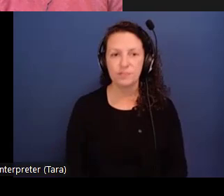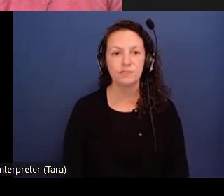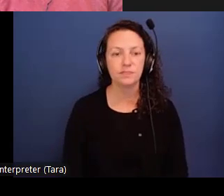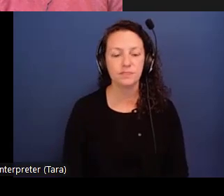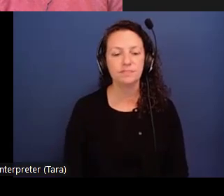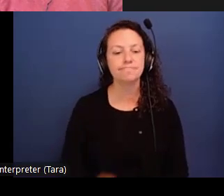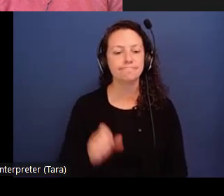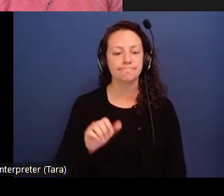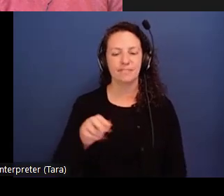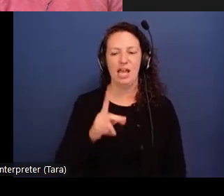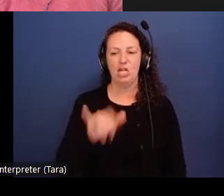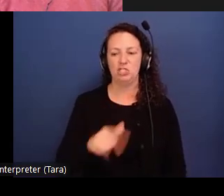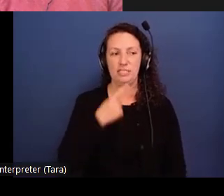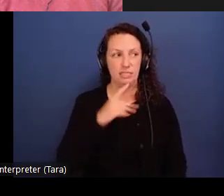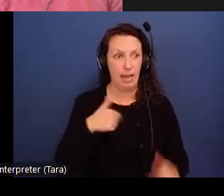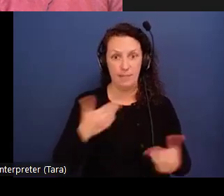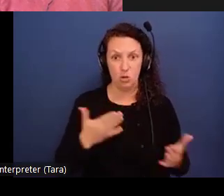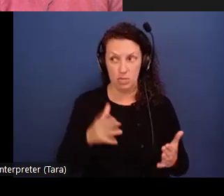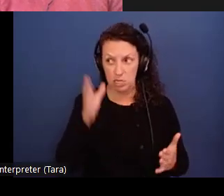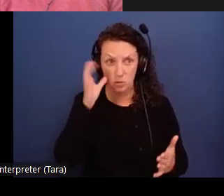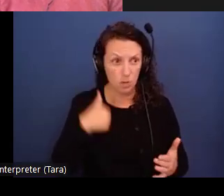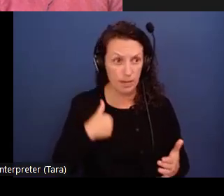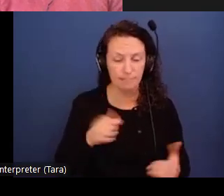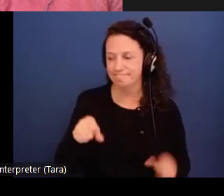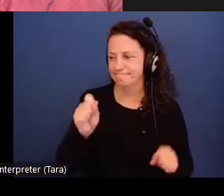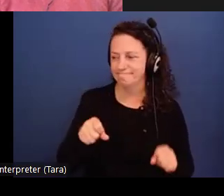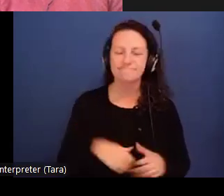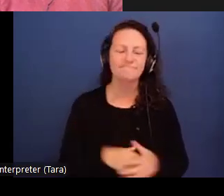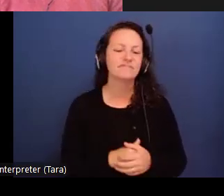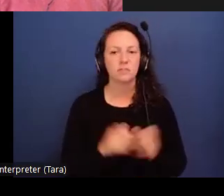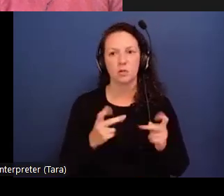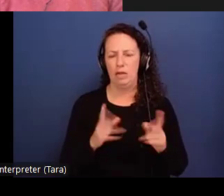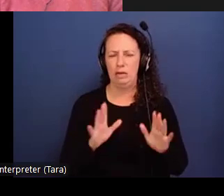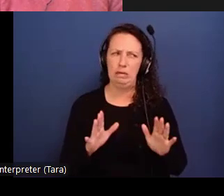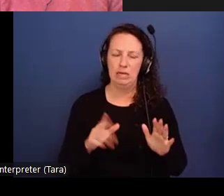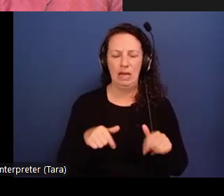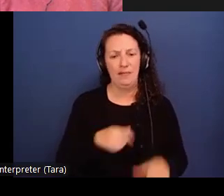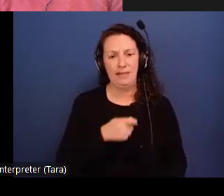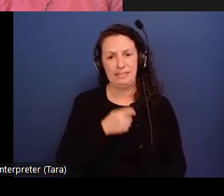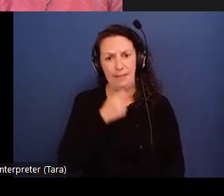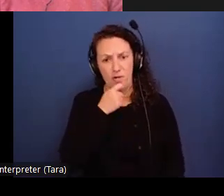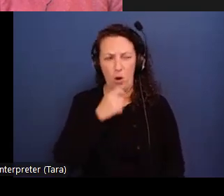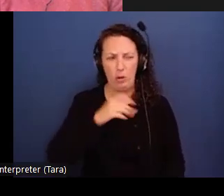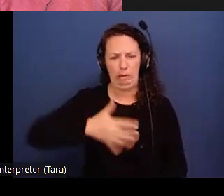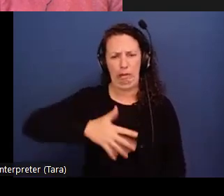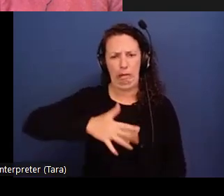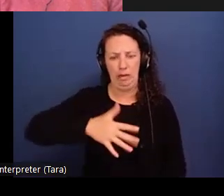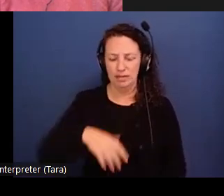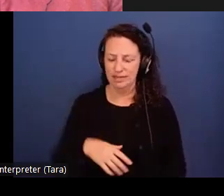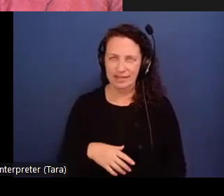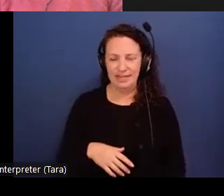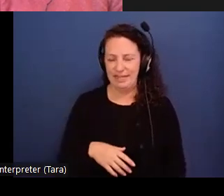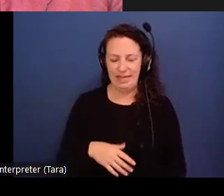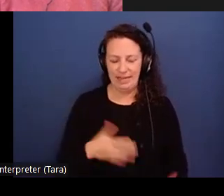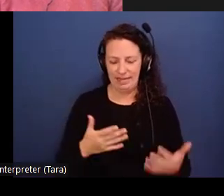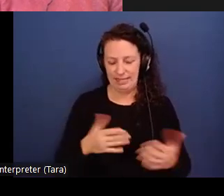Yes, I'm here. You can hear me? Yes. Okay, great. Sometimes this microphone is not the greatest, the built-in mic. But